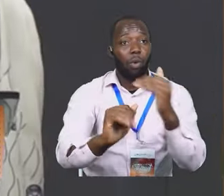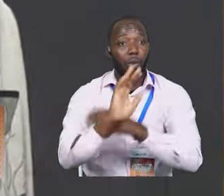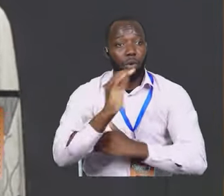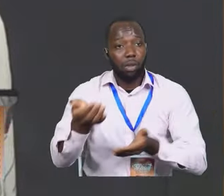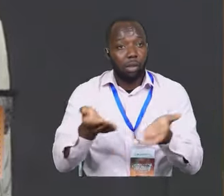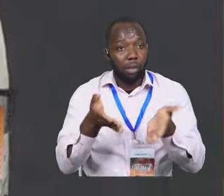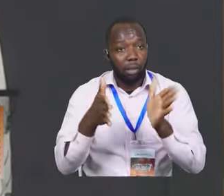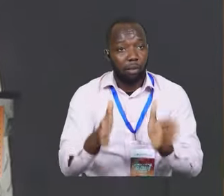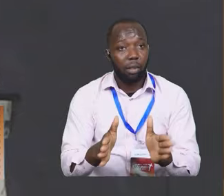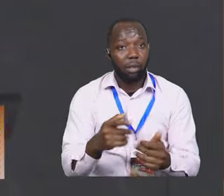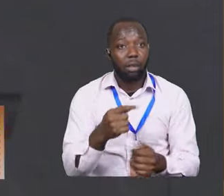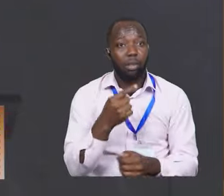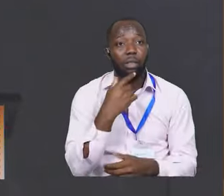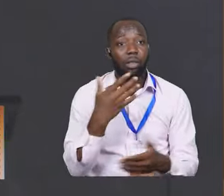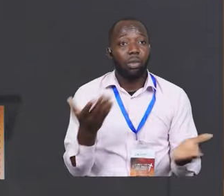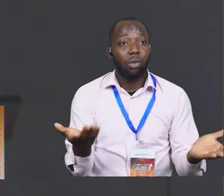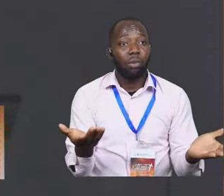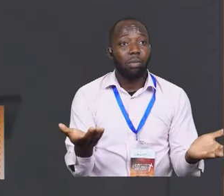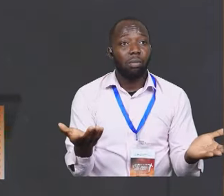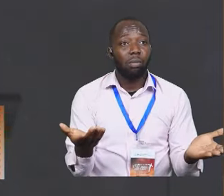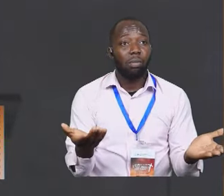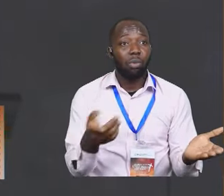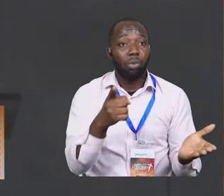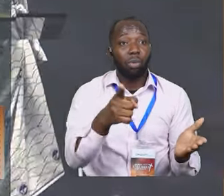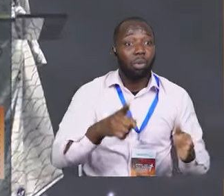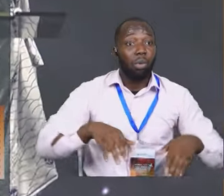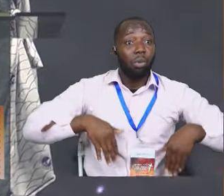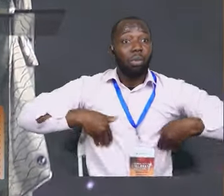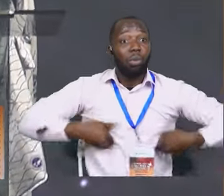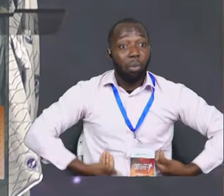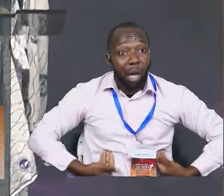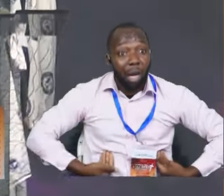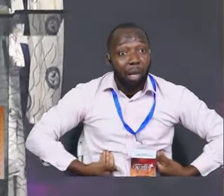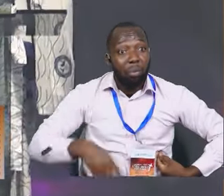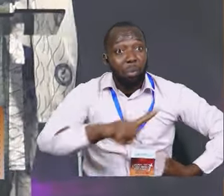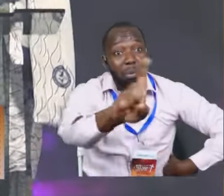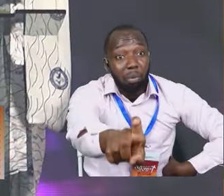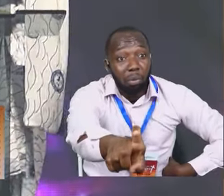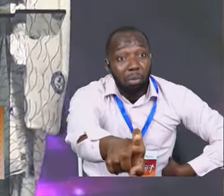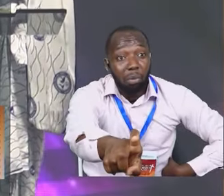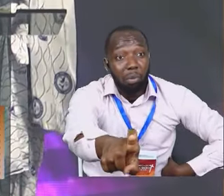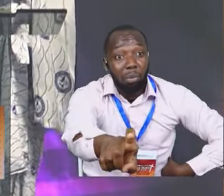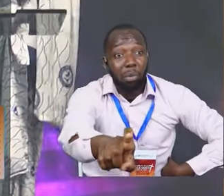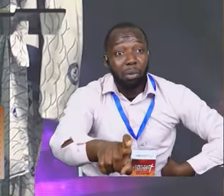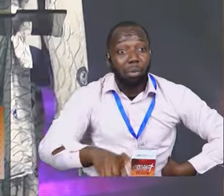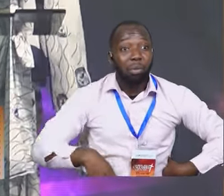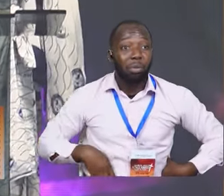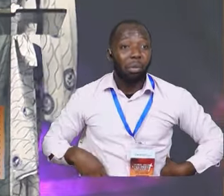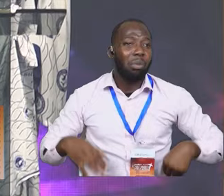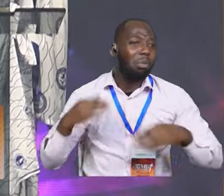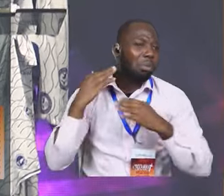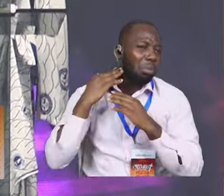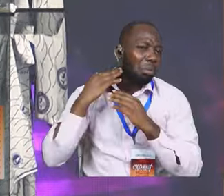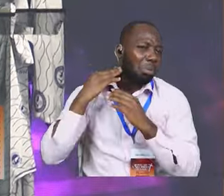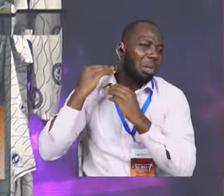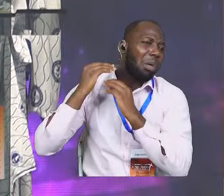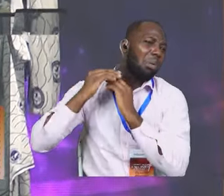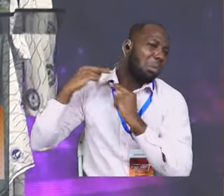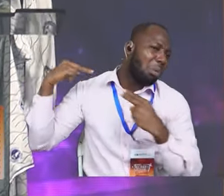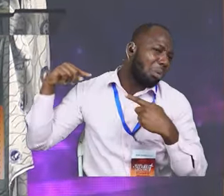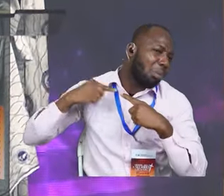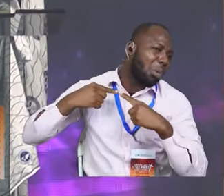Come. Are you tired? Are you worried? Or you are troubled?